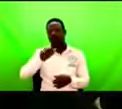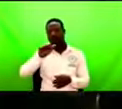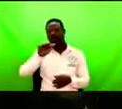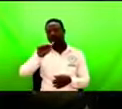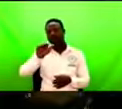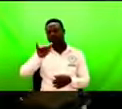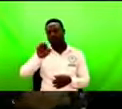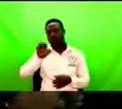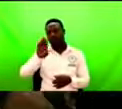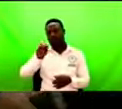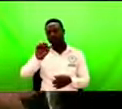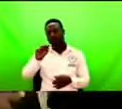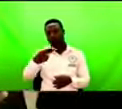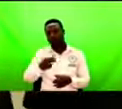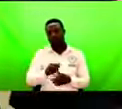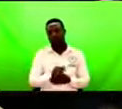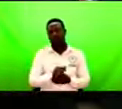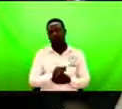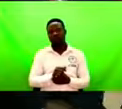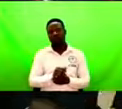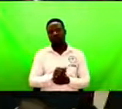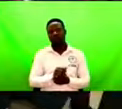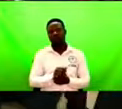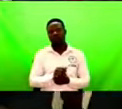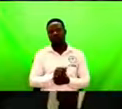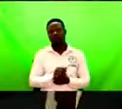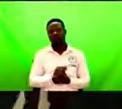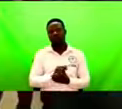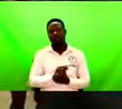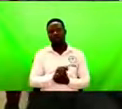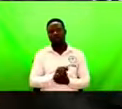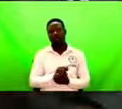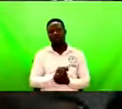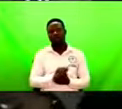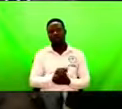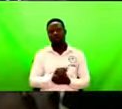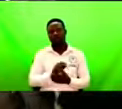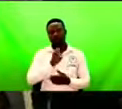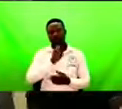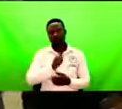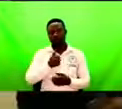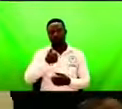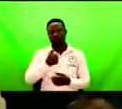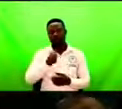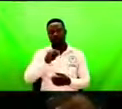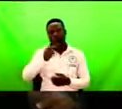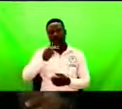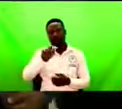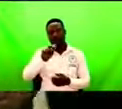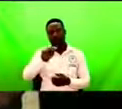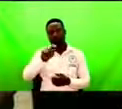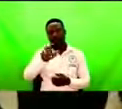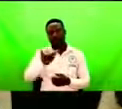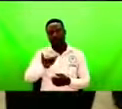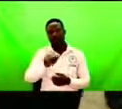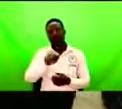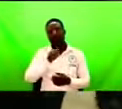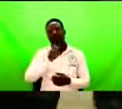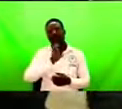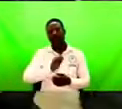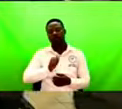Emmanuel Kenin, Secretary Coordinator, Elder Paul Mante, Elder Dr. Paul